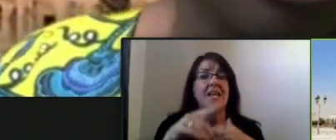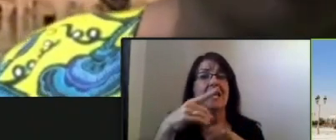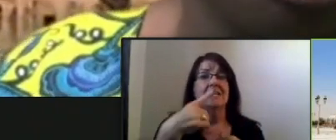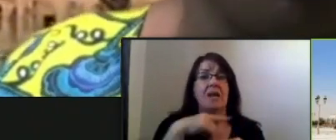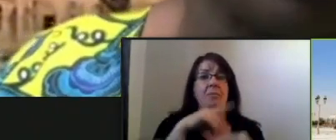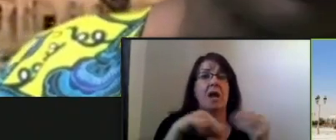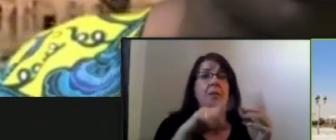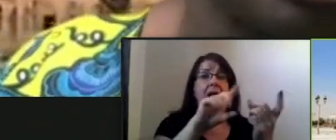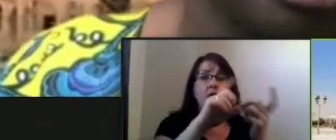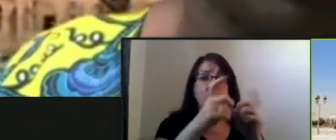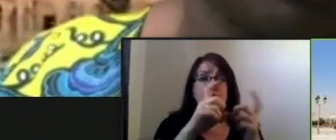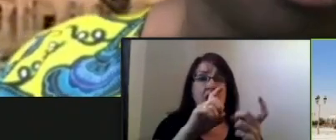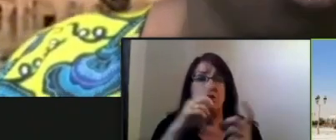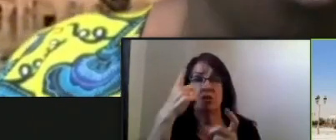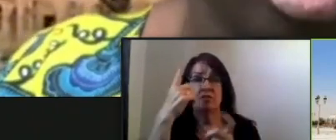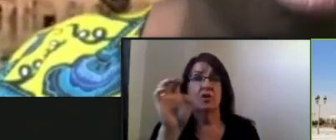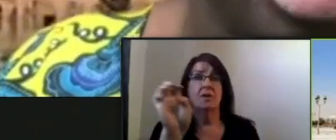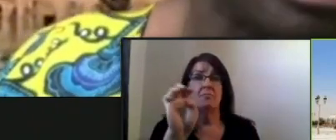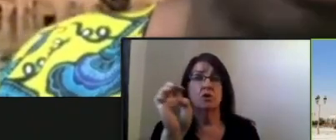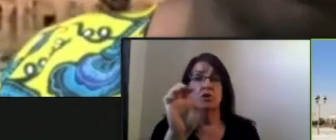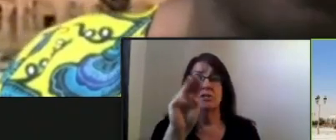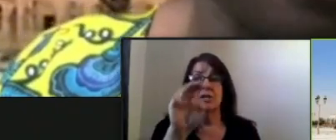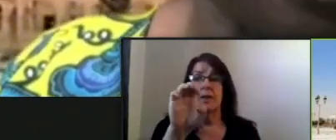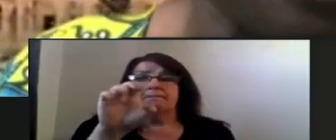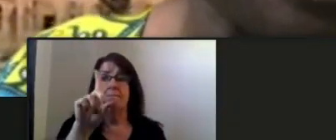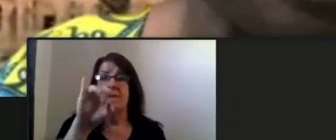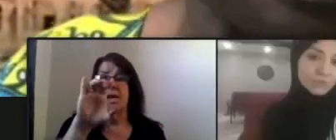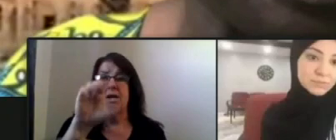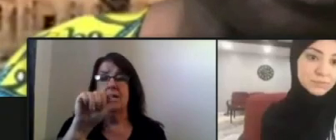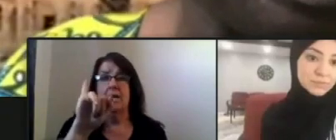changes to emergency Medicaid. Welcome, Asra.